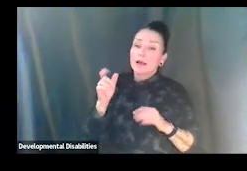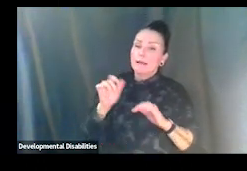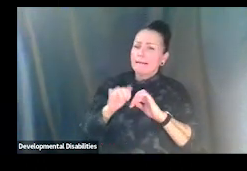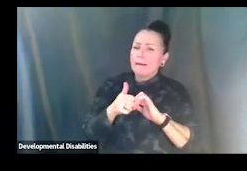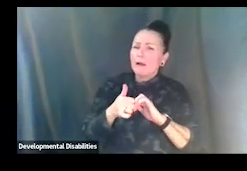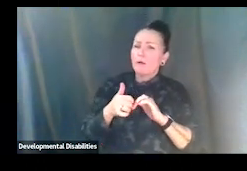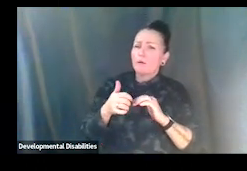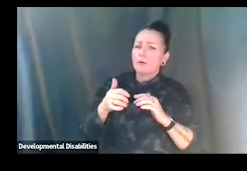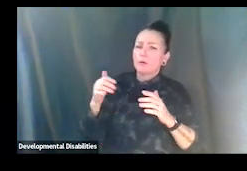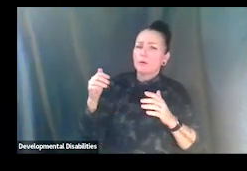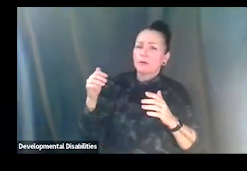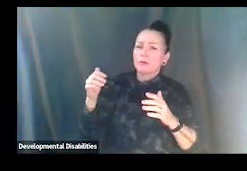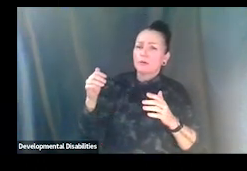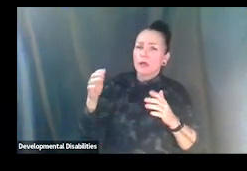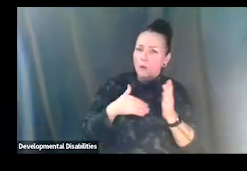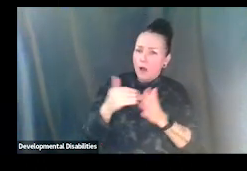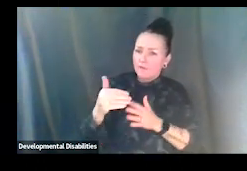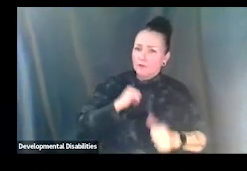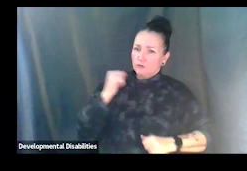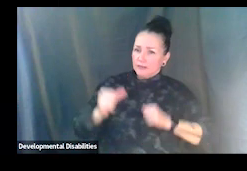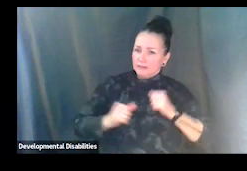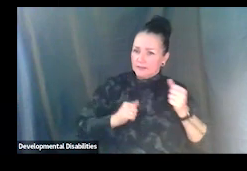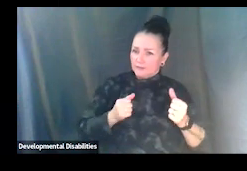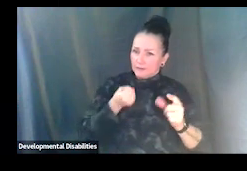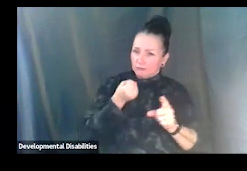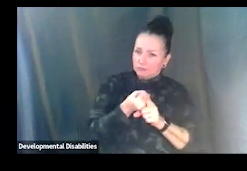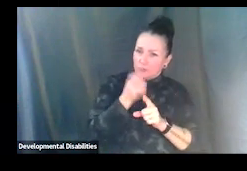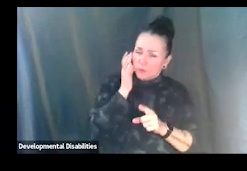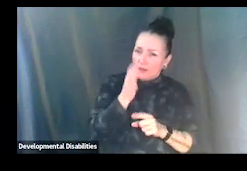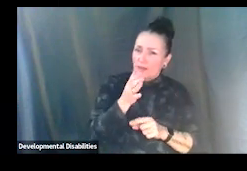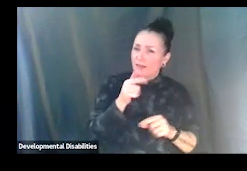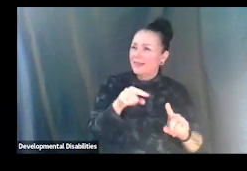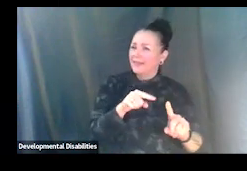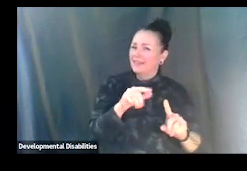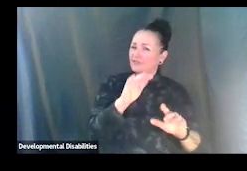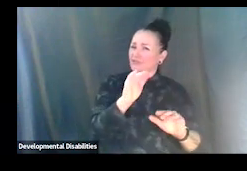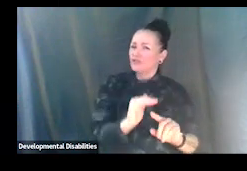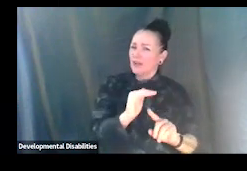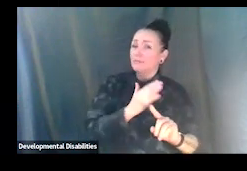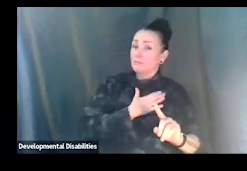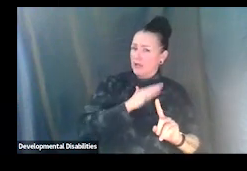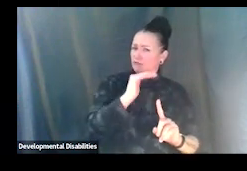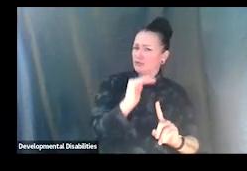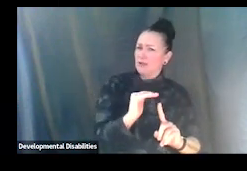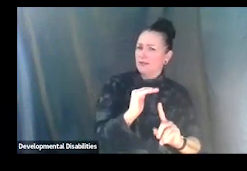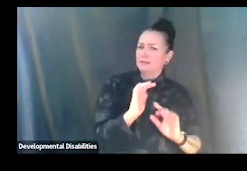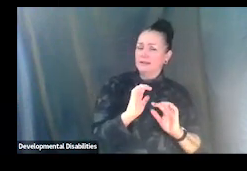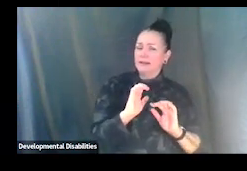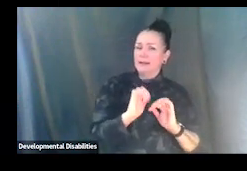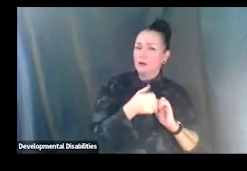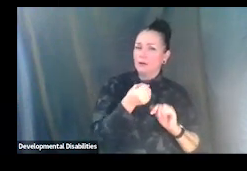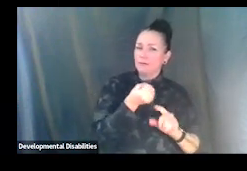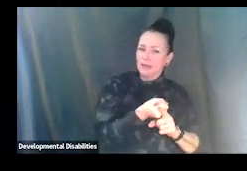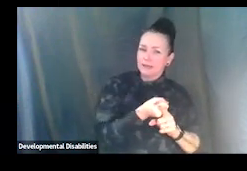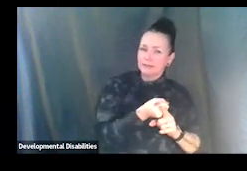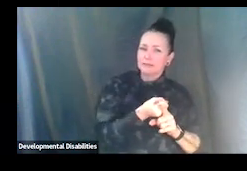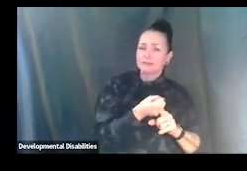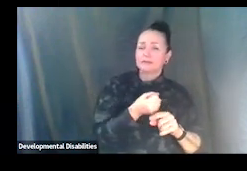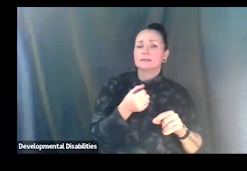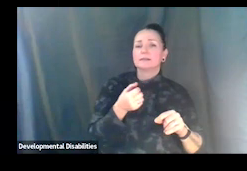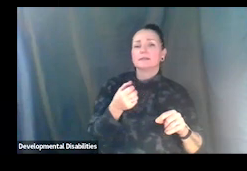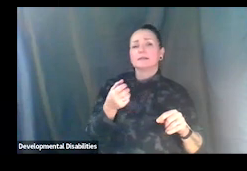reduction of aggressive behavior, if we look instead in this study by it's called RUP, so Research Units on Pediatric